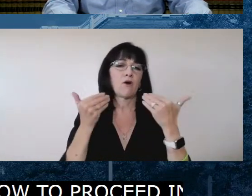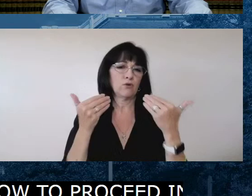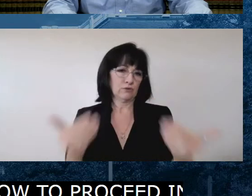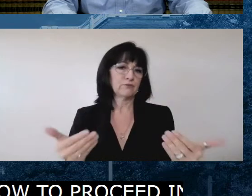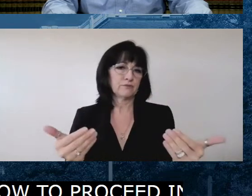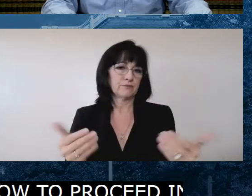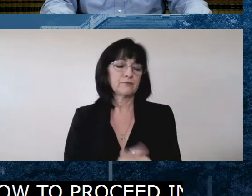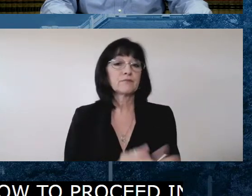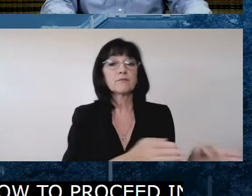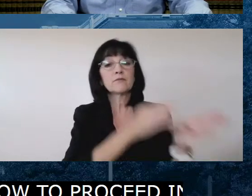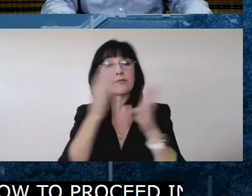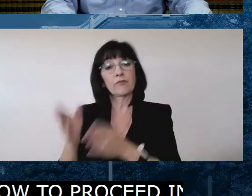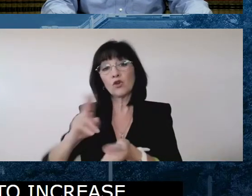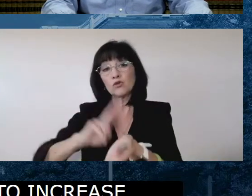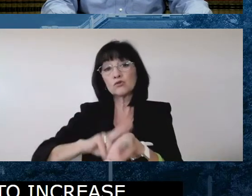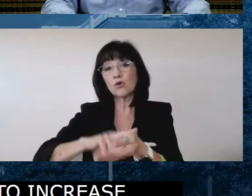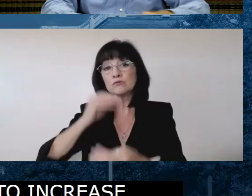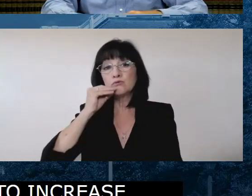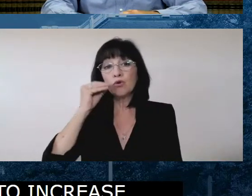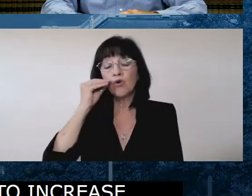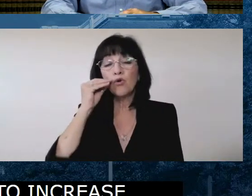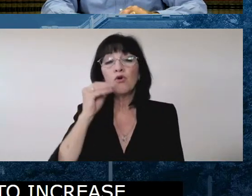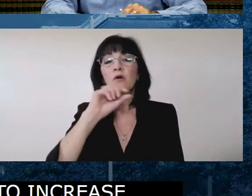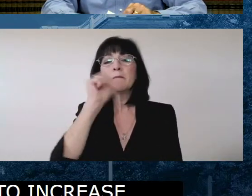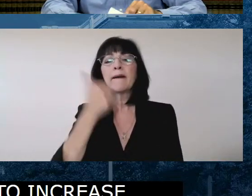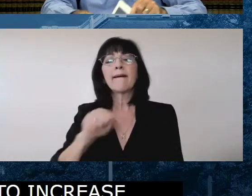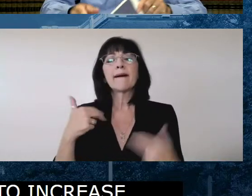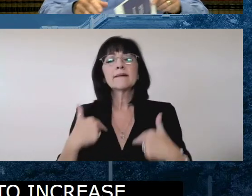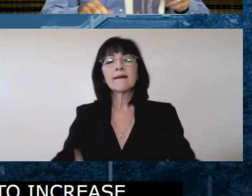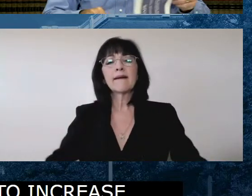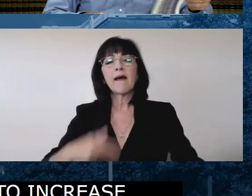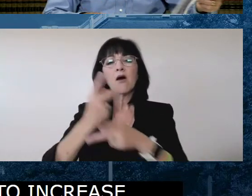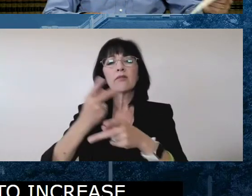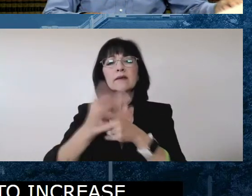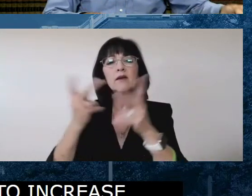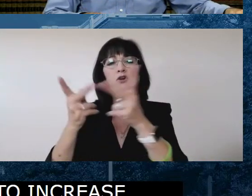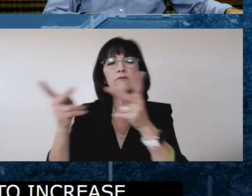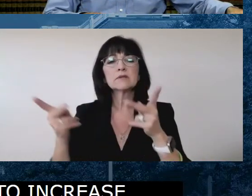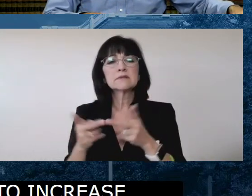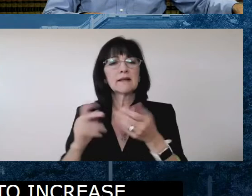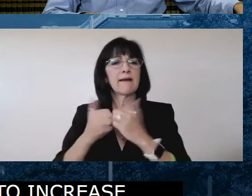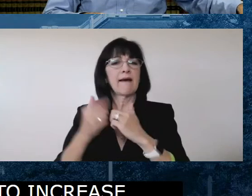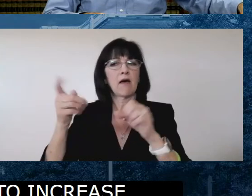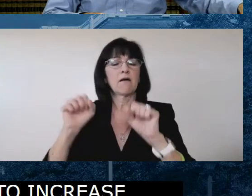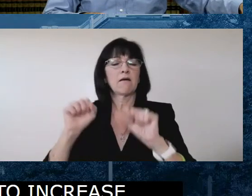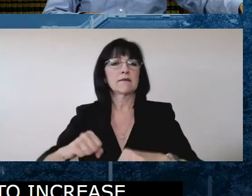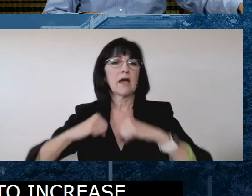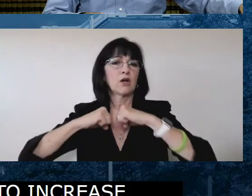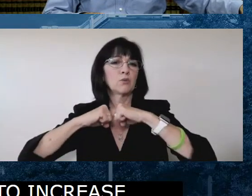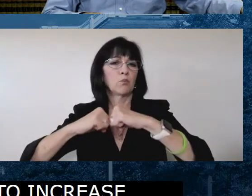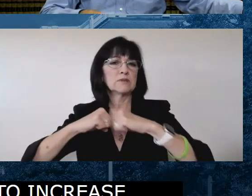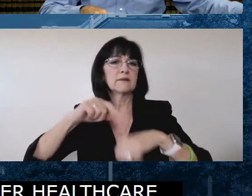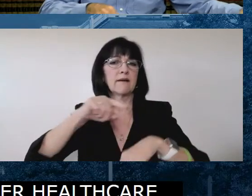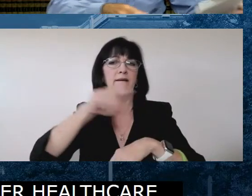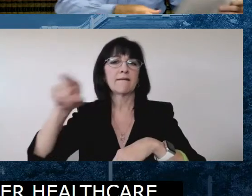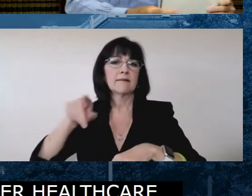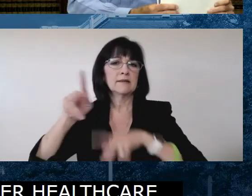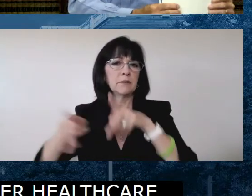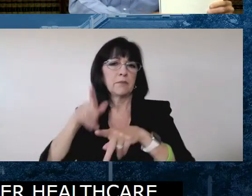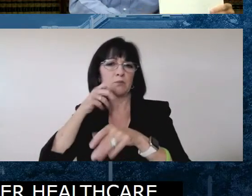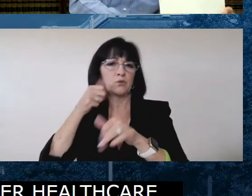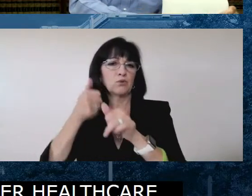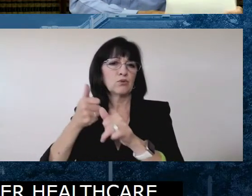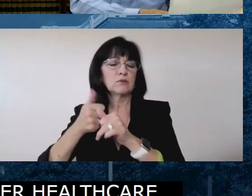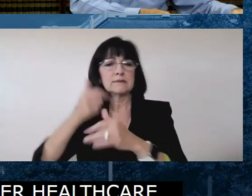care facilities, other healthcare facilities to protect the most vulnerable and make sure that we're